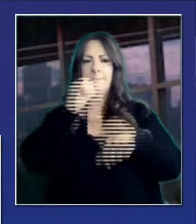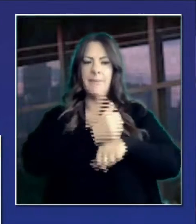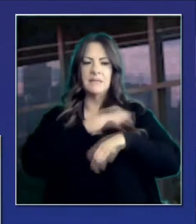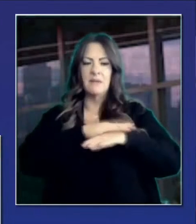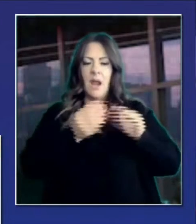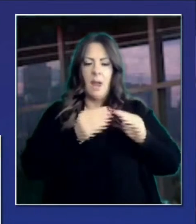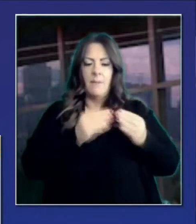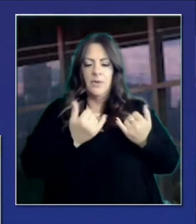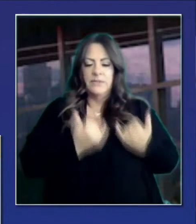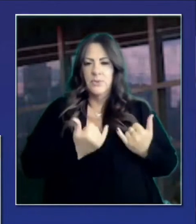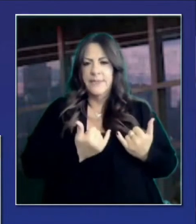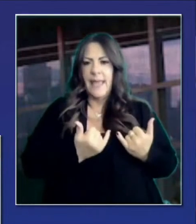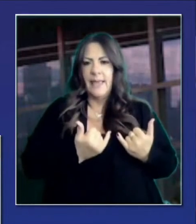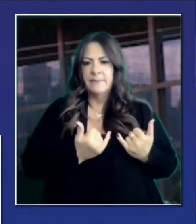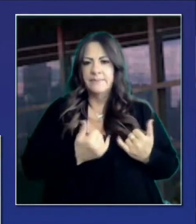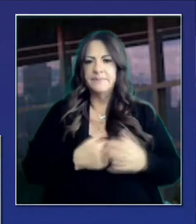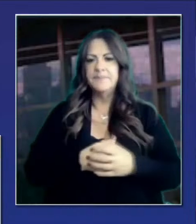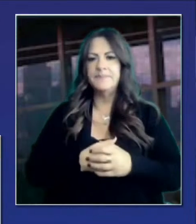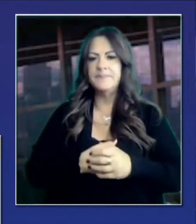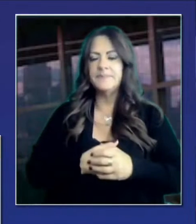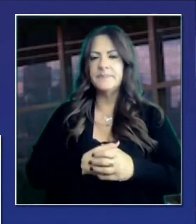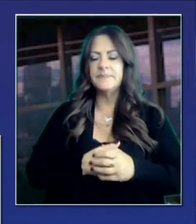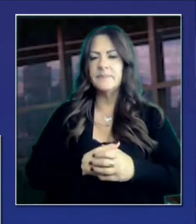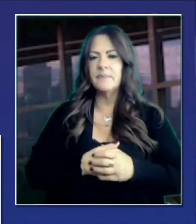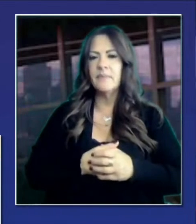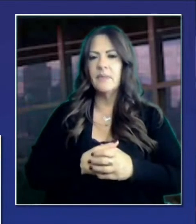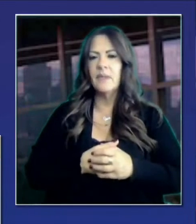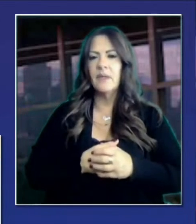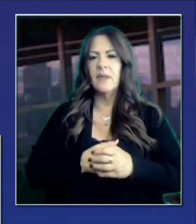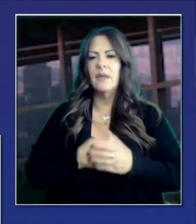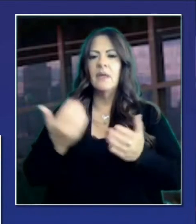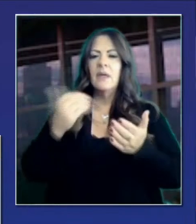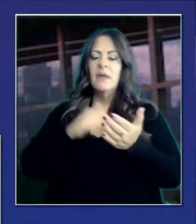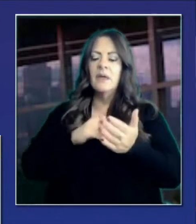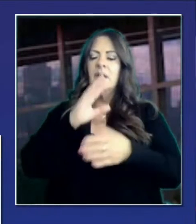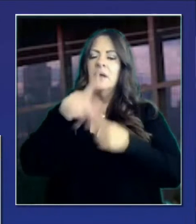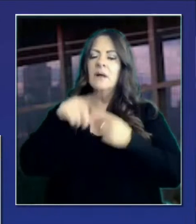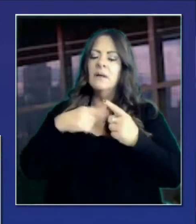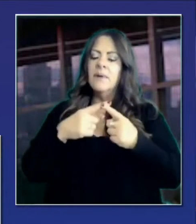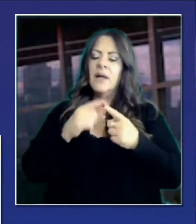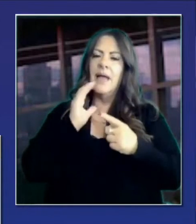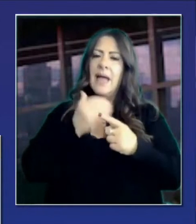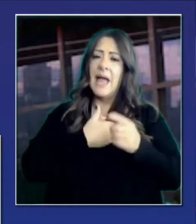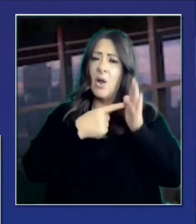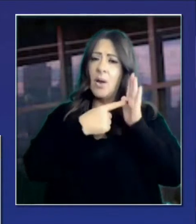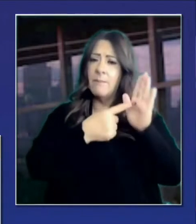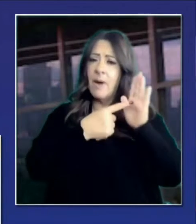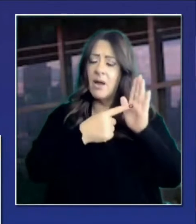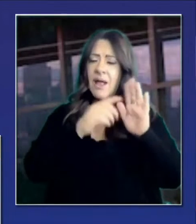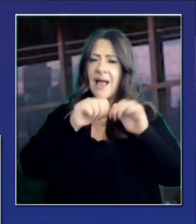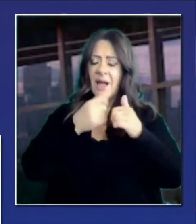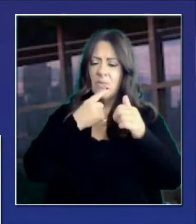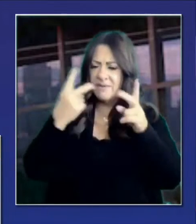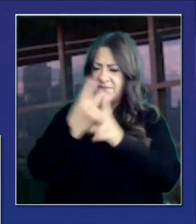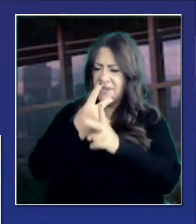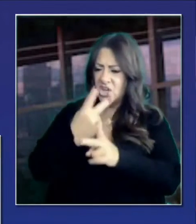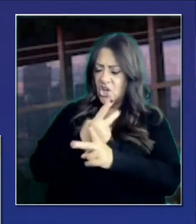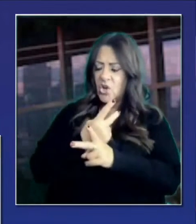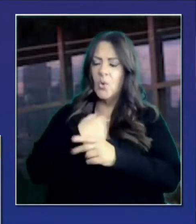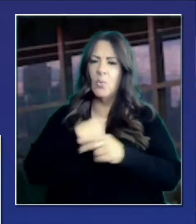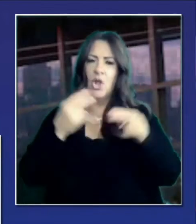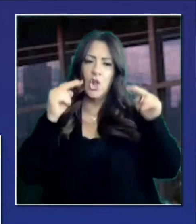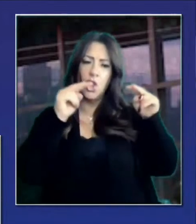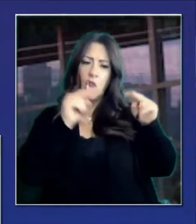be. Again, the blueprint and the model or the calculations that we look at with the blueprint and